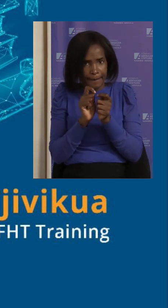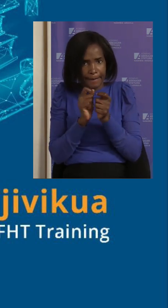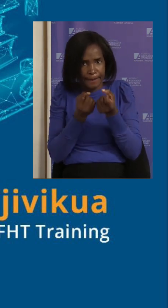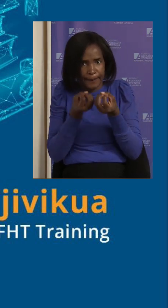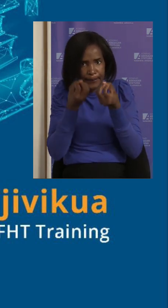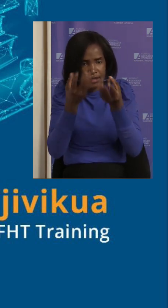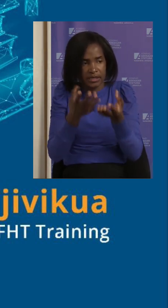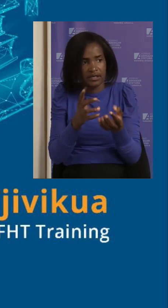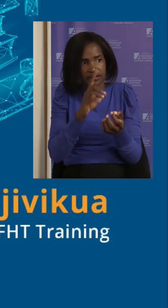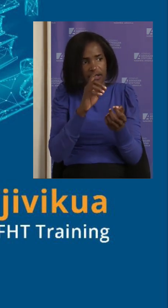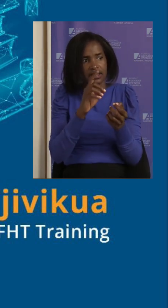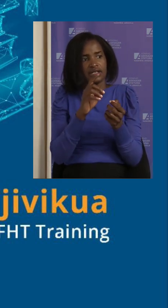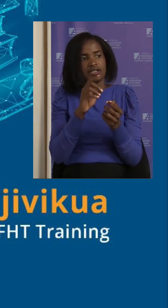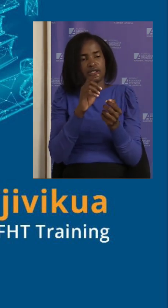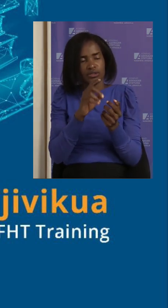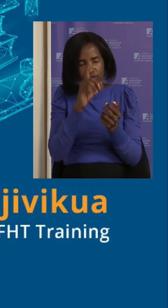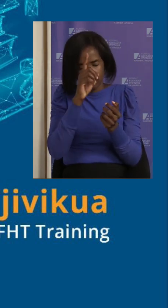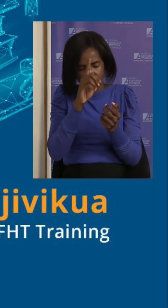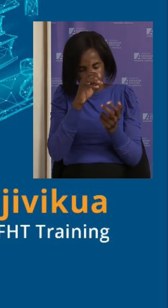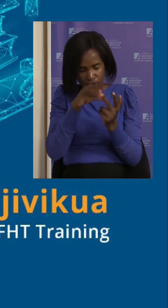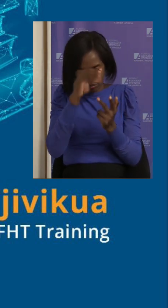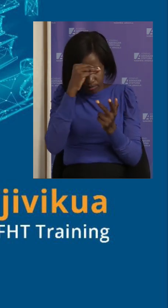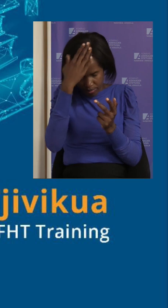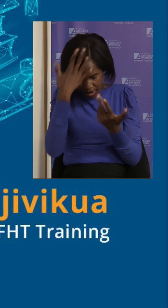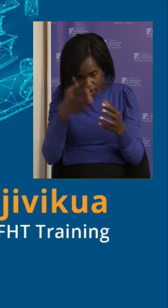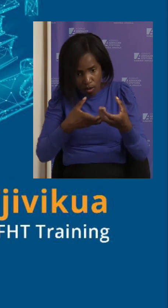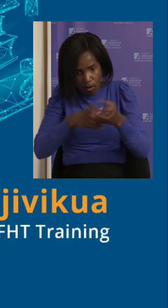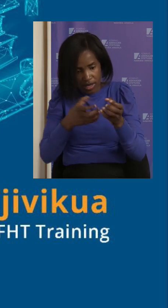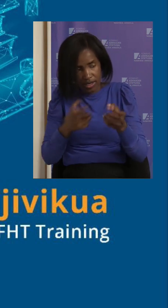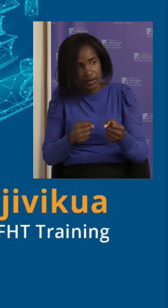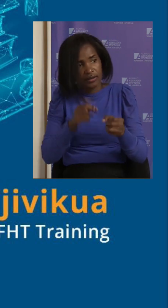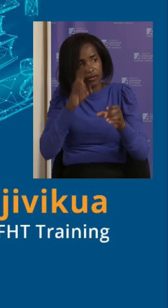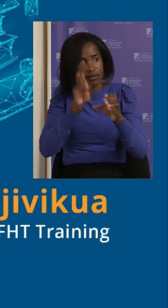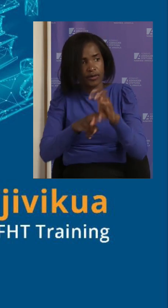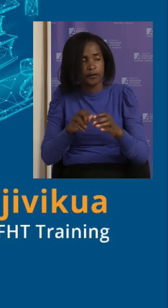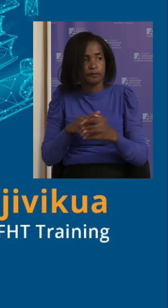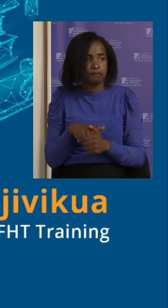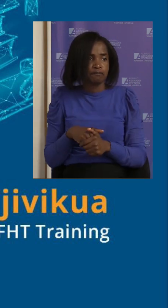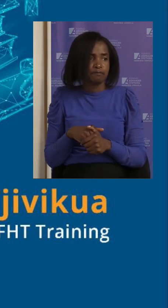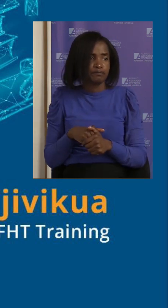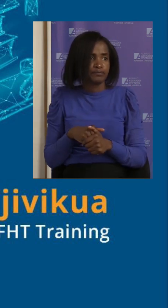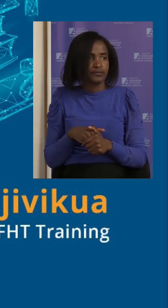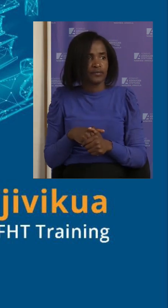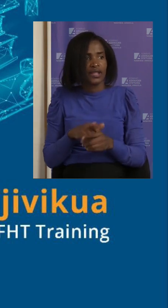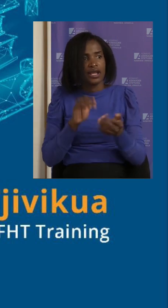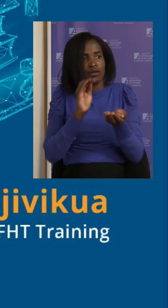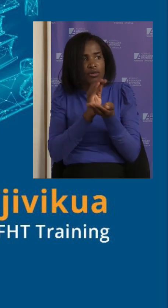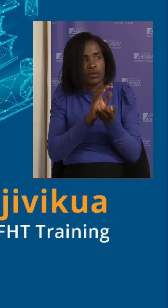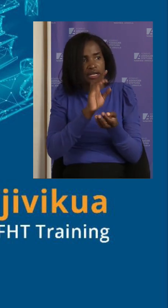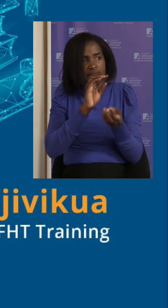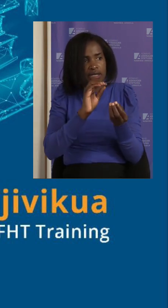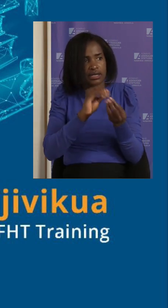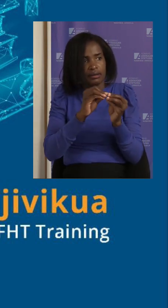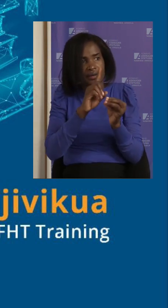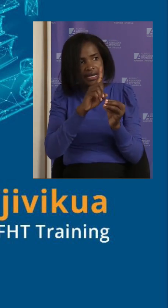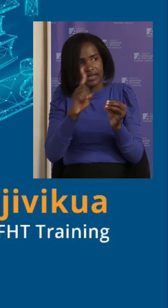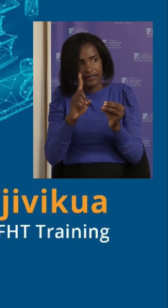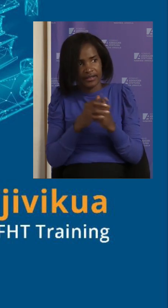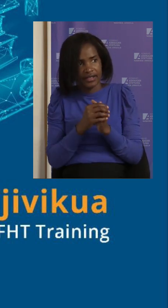with sufficient quality graduates for the basic education phase. Recommendation number 11, second